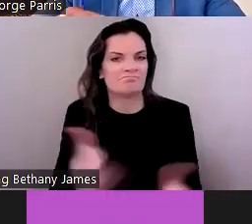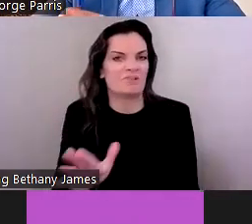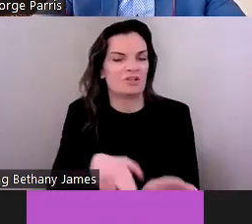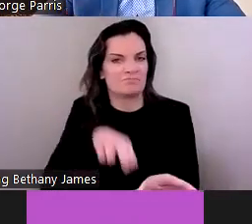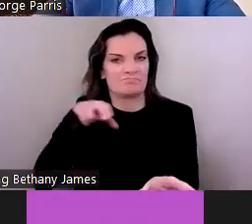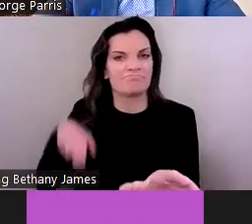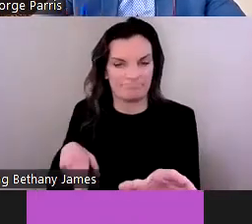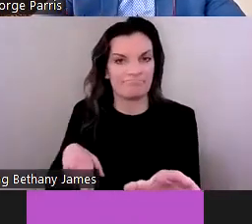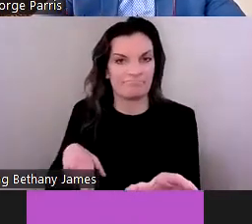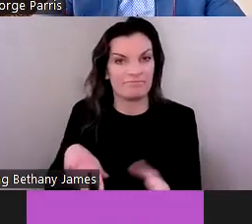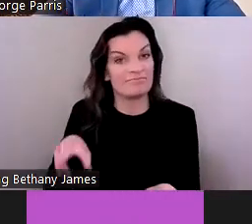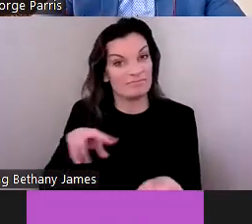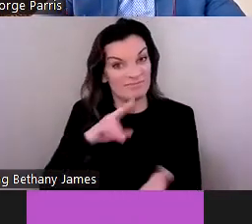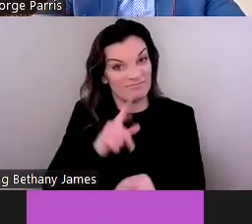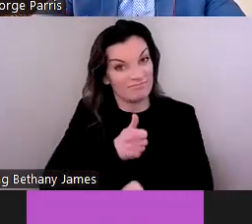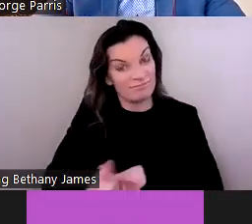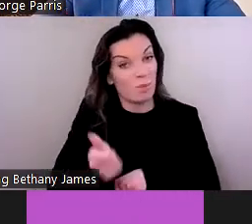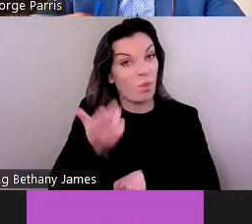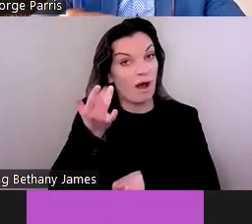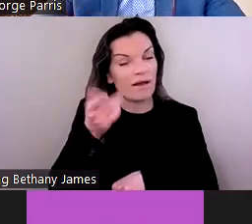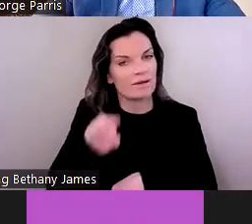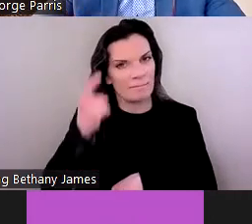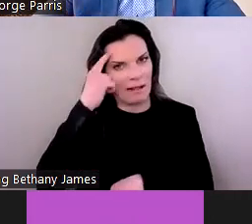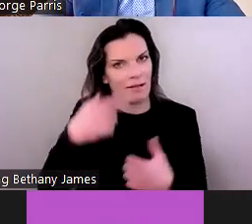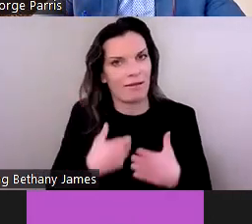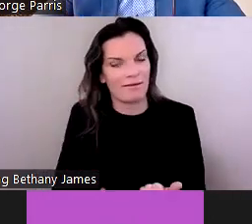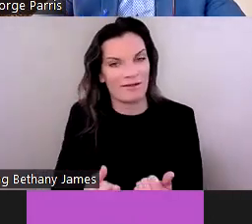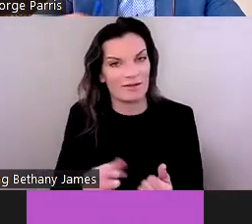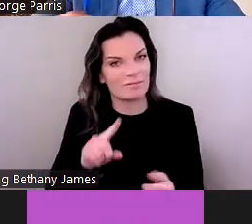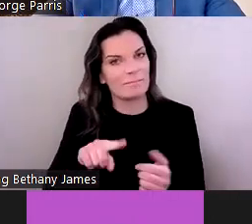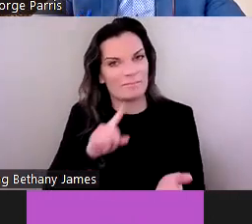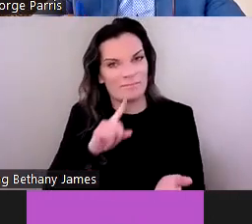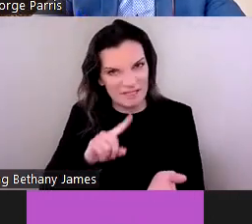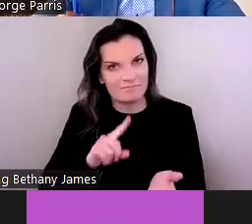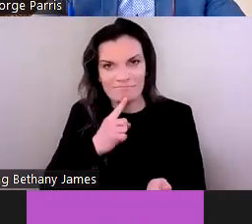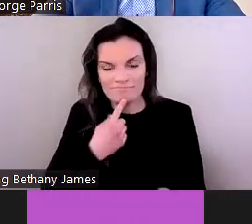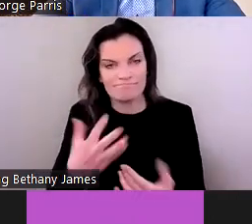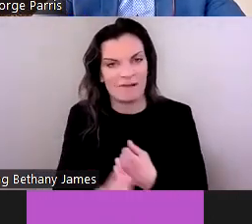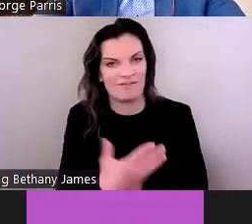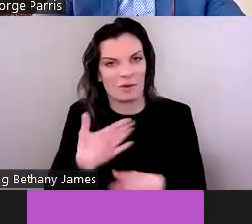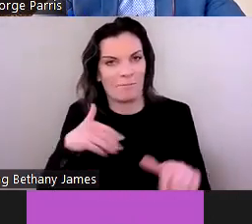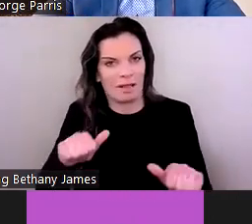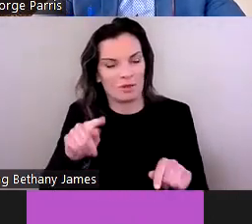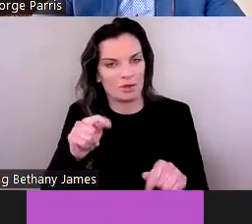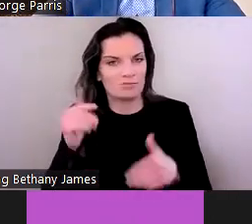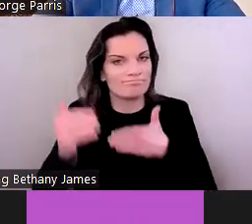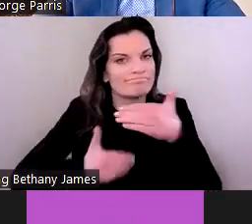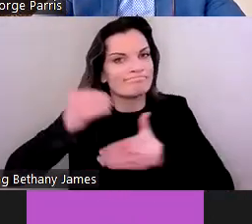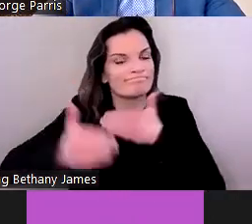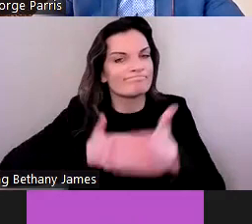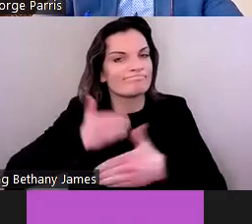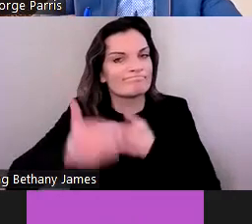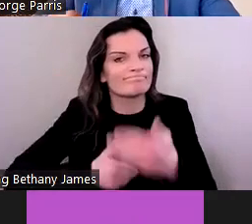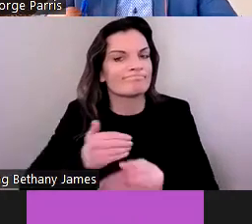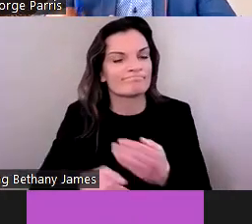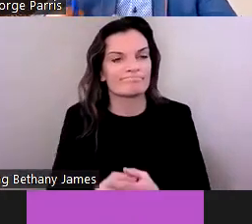health related issues and how it's affecting them and their ability to cope effectively the